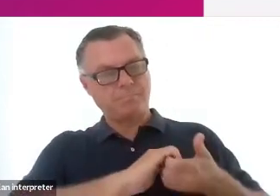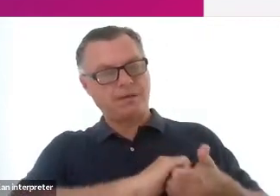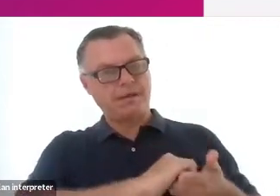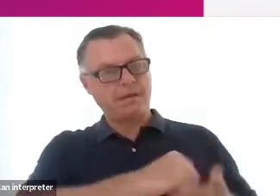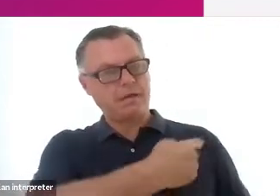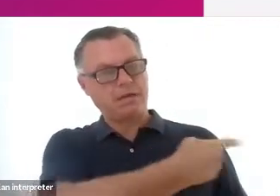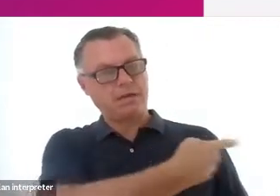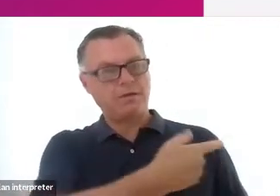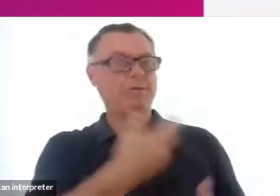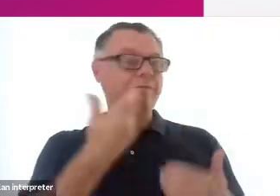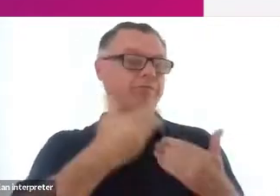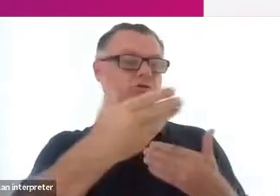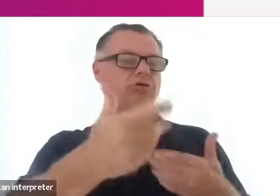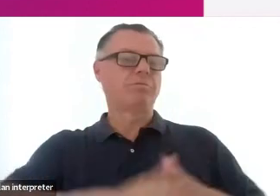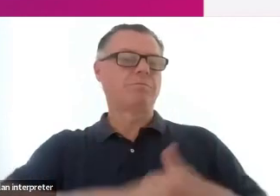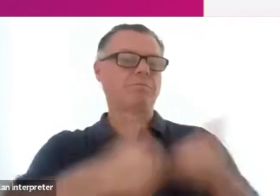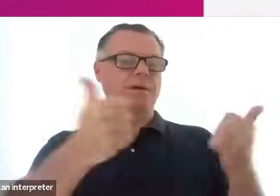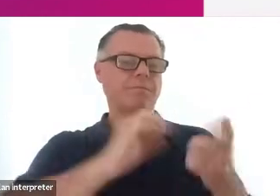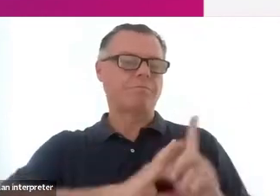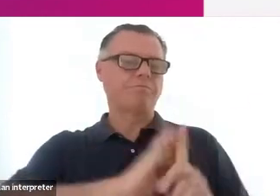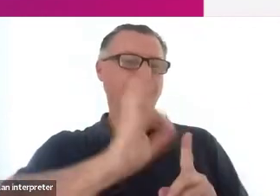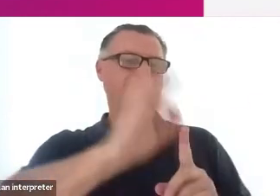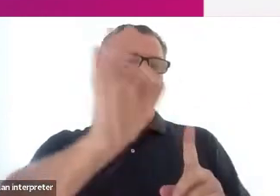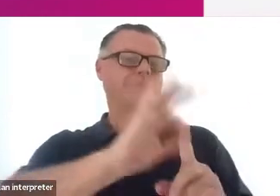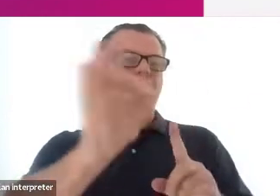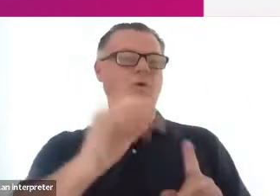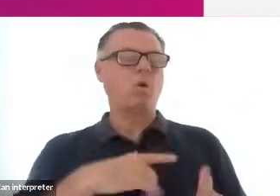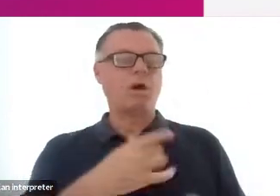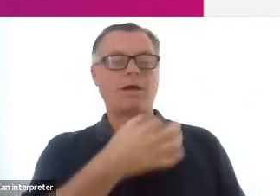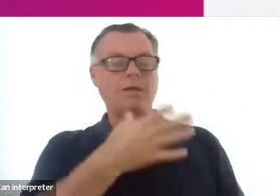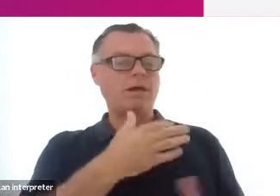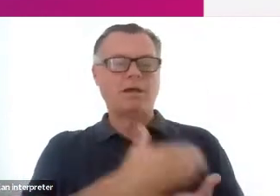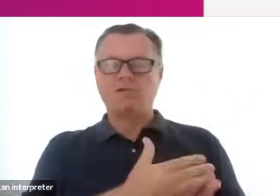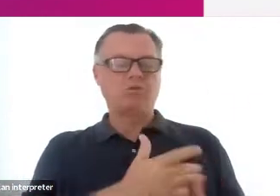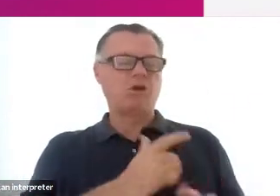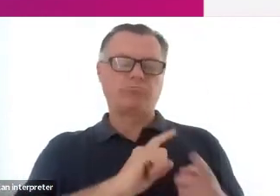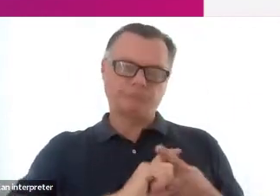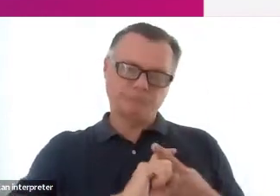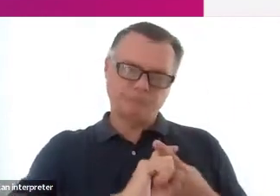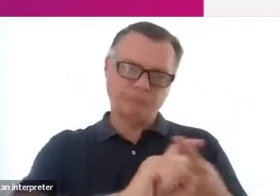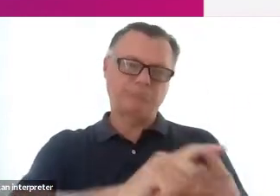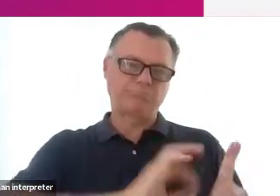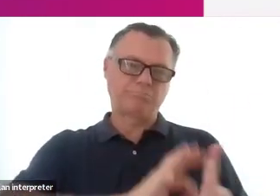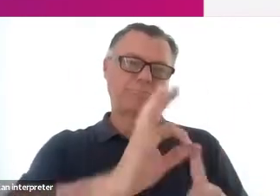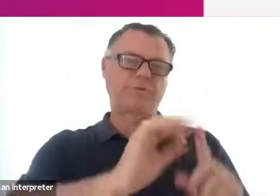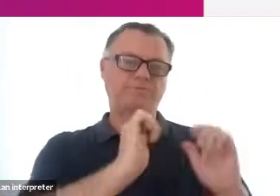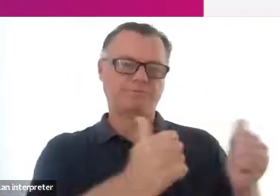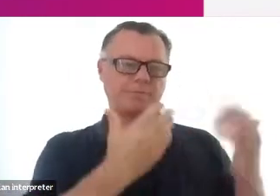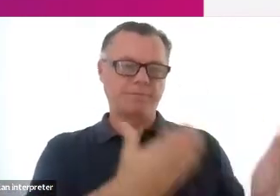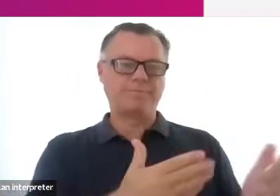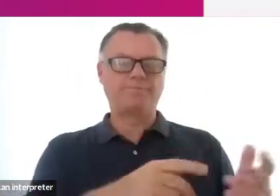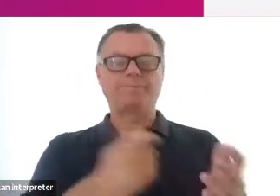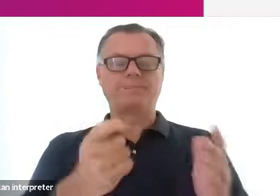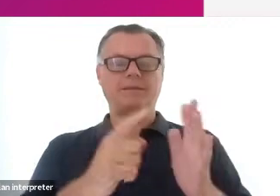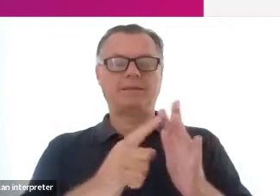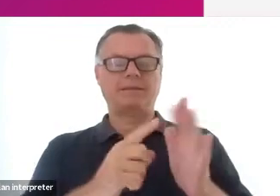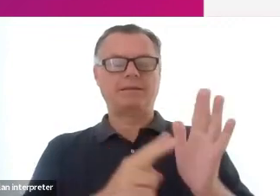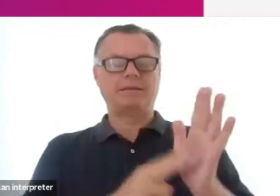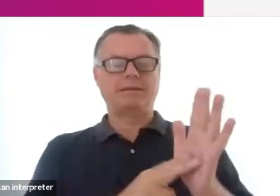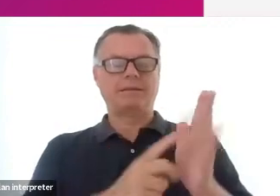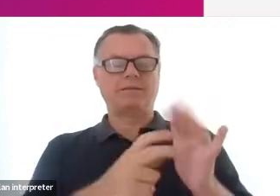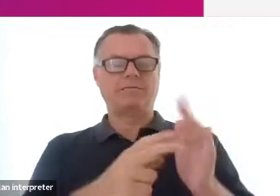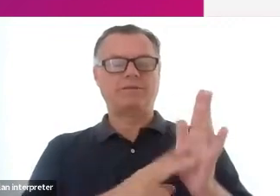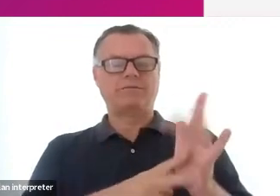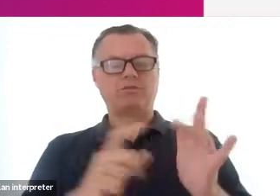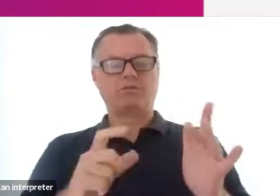the future, ones that exist and persist and continue on. Also to Innovation Victoria, formerly known as